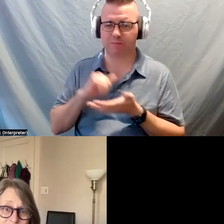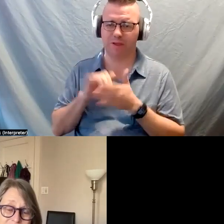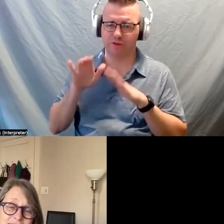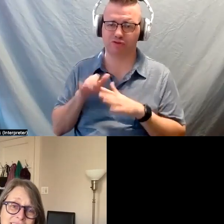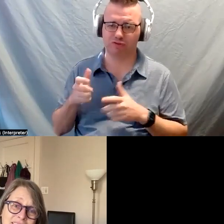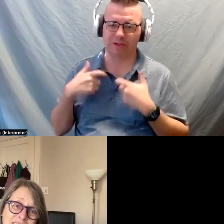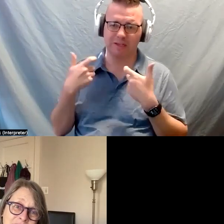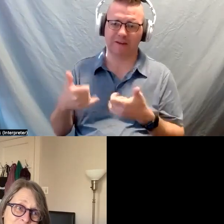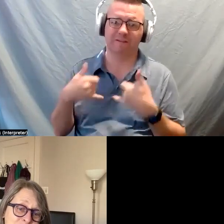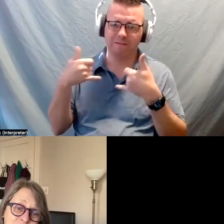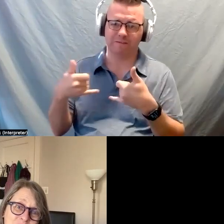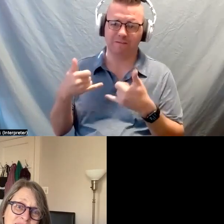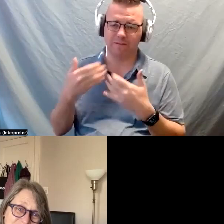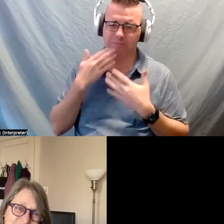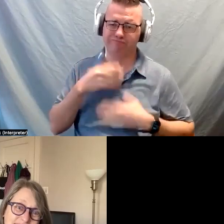very deeply.